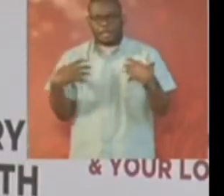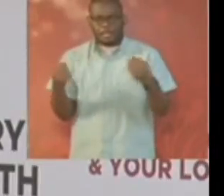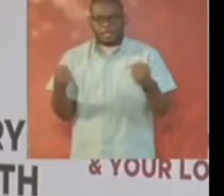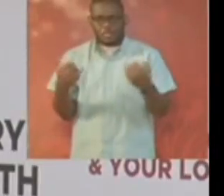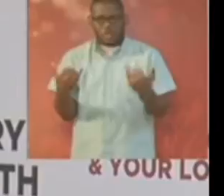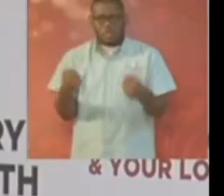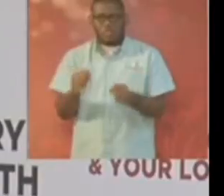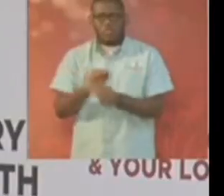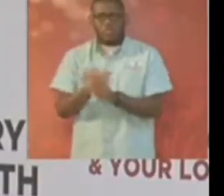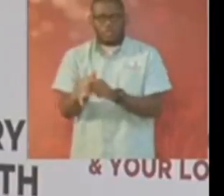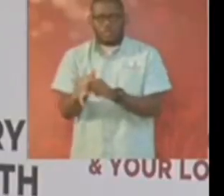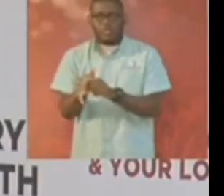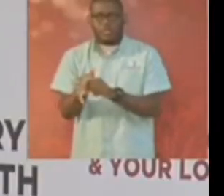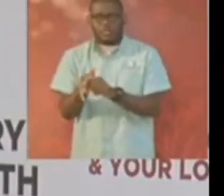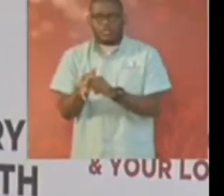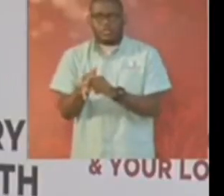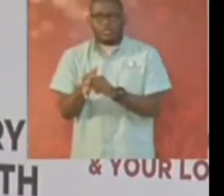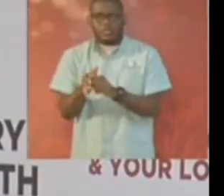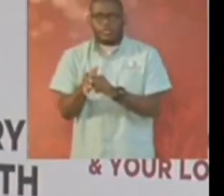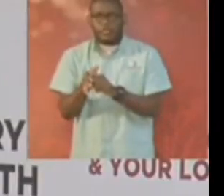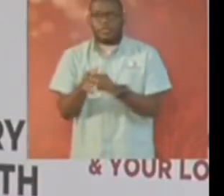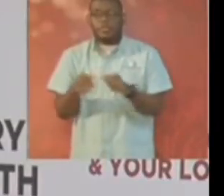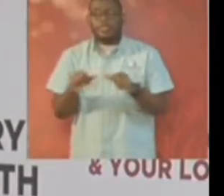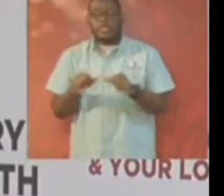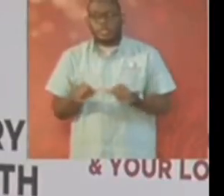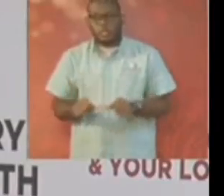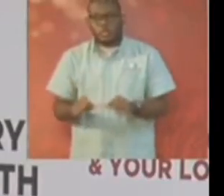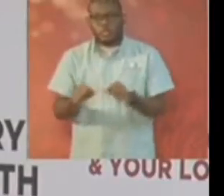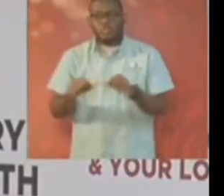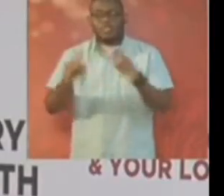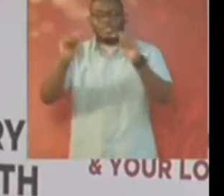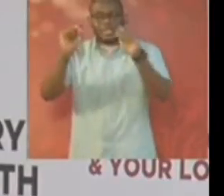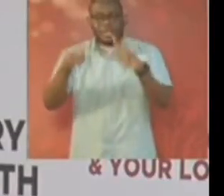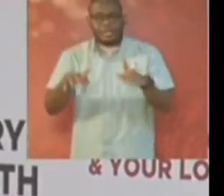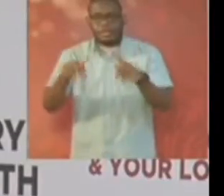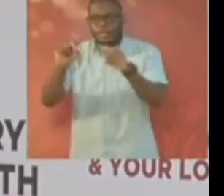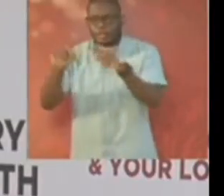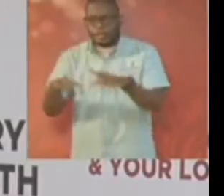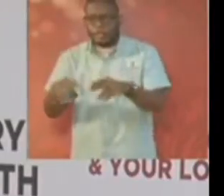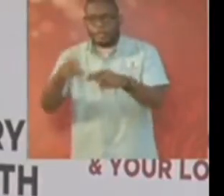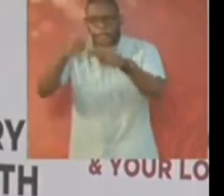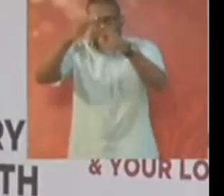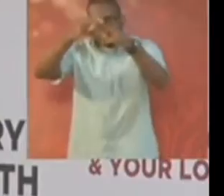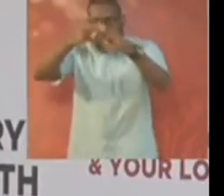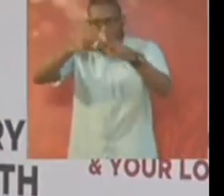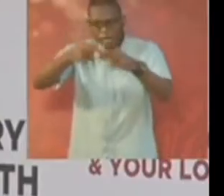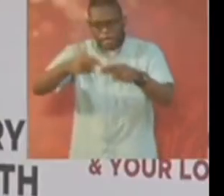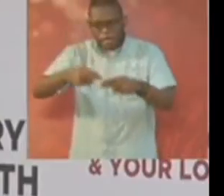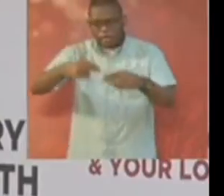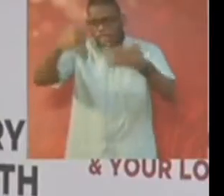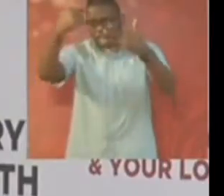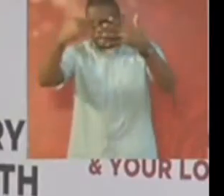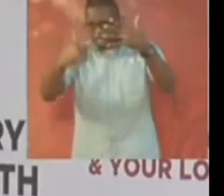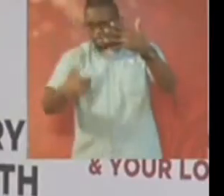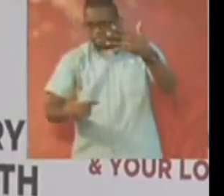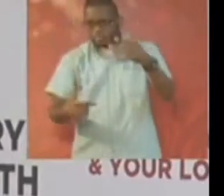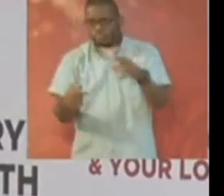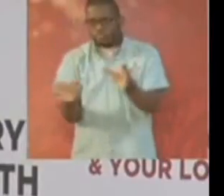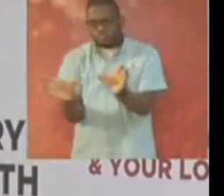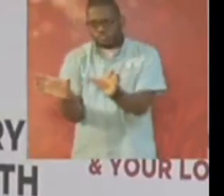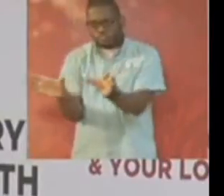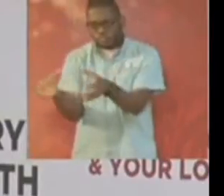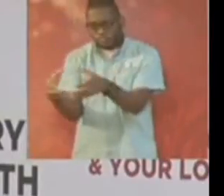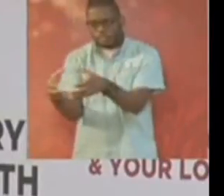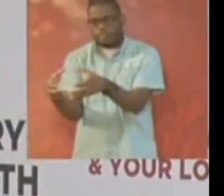going to support the testing, the tracing, the isolation and quarantine, and it's going to support